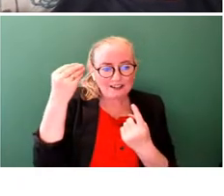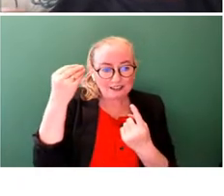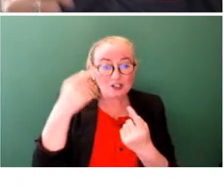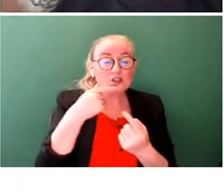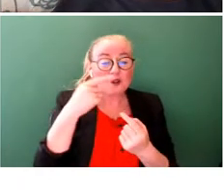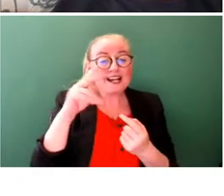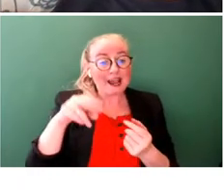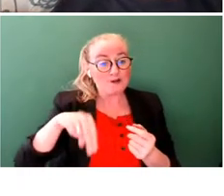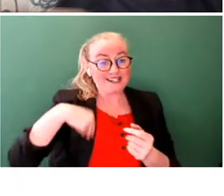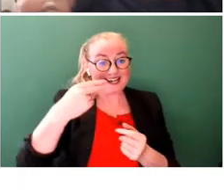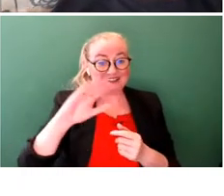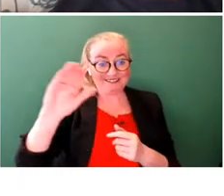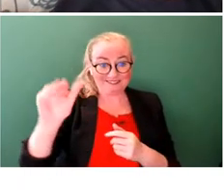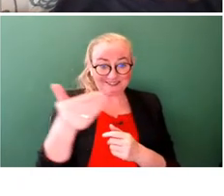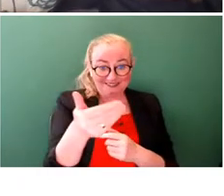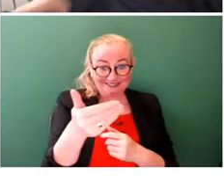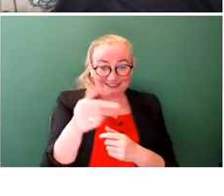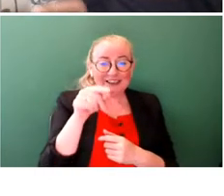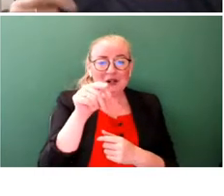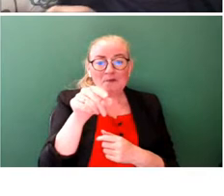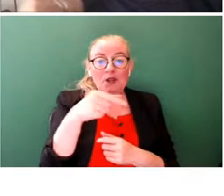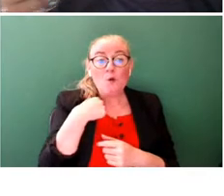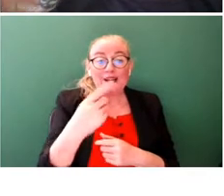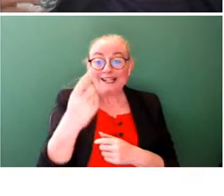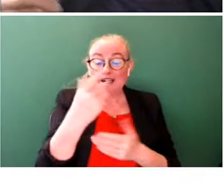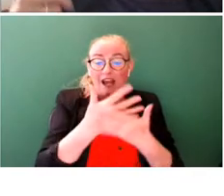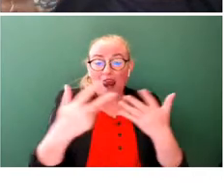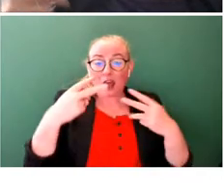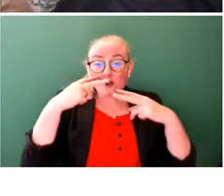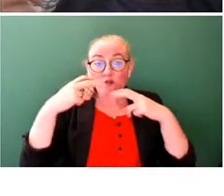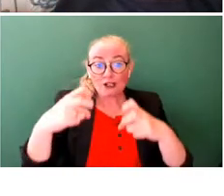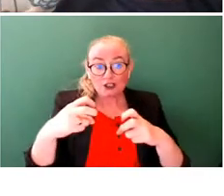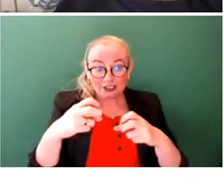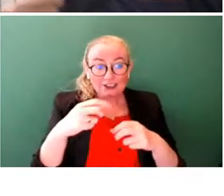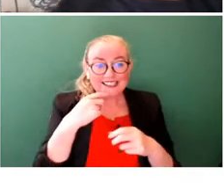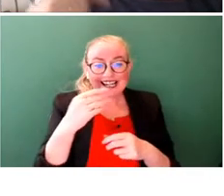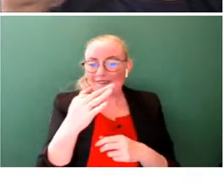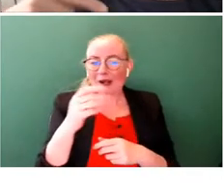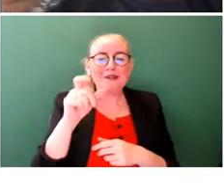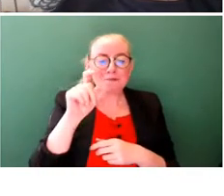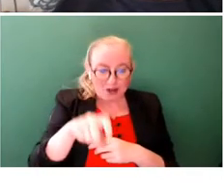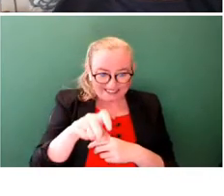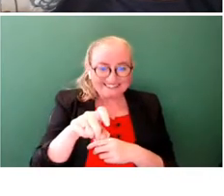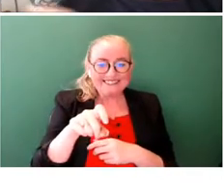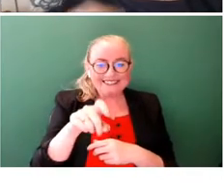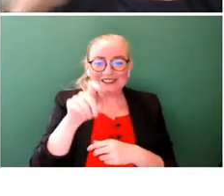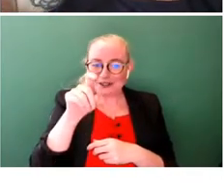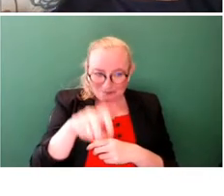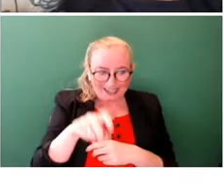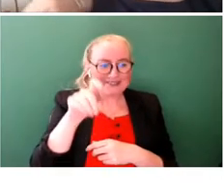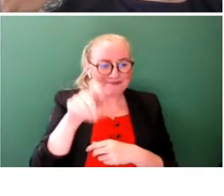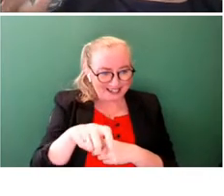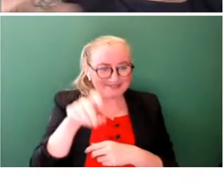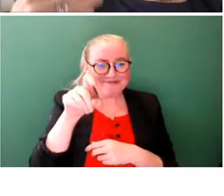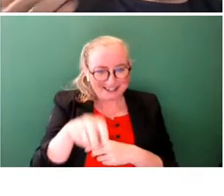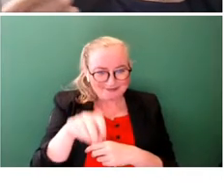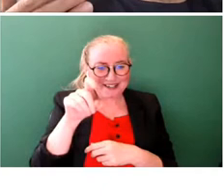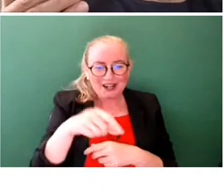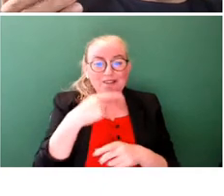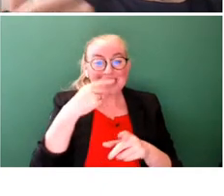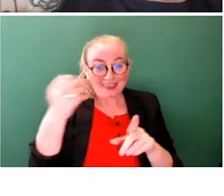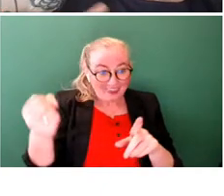on from here, we've done a lot of research on this. If you'd like to just keep pressing, we can just go through these. I just want you to know that this is